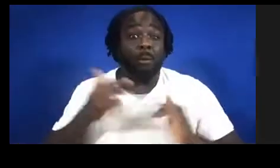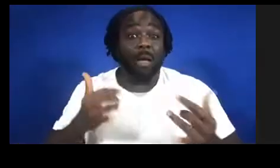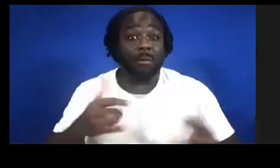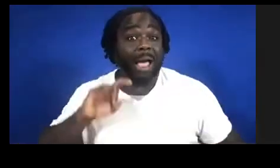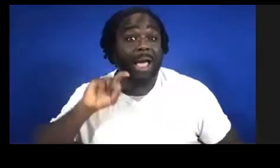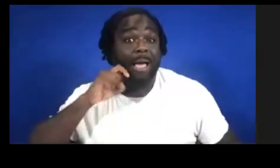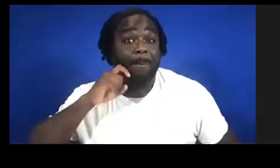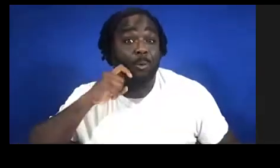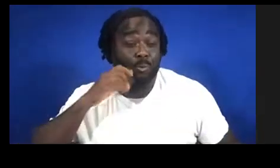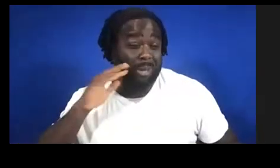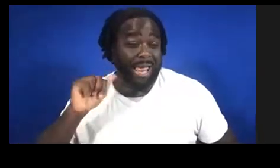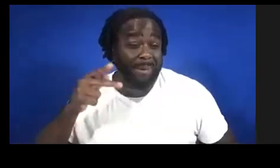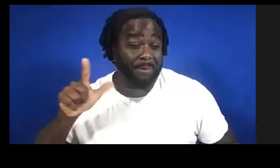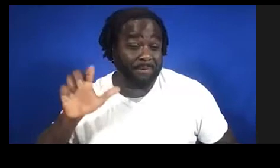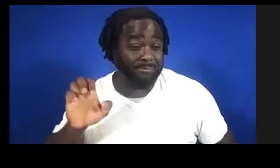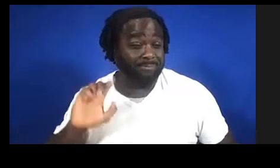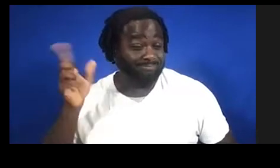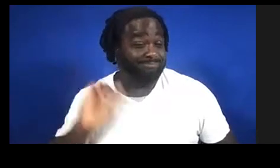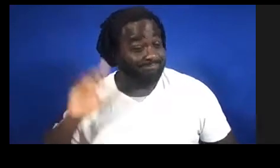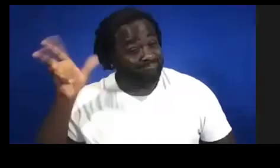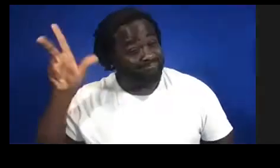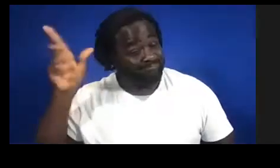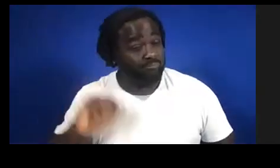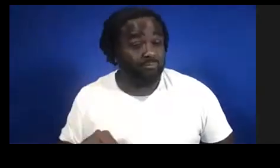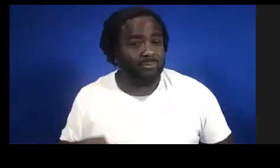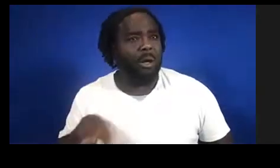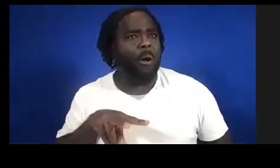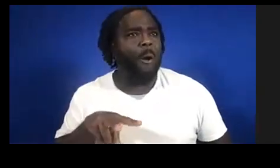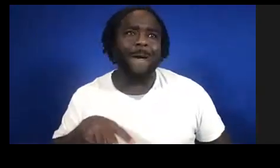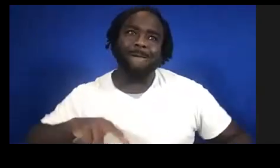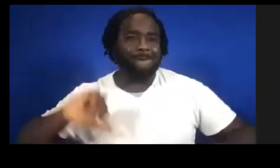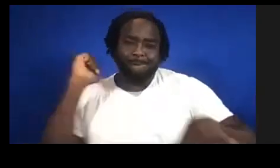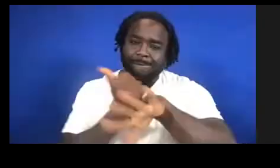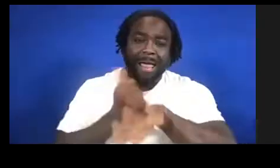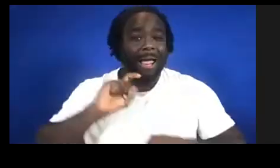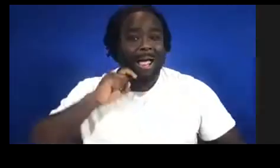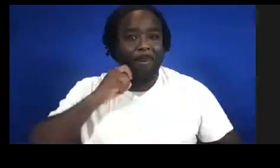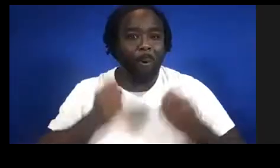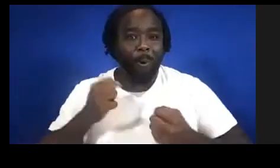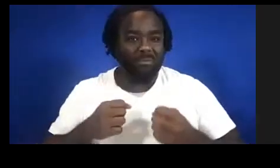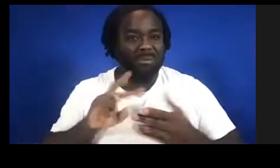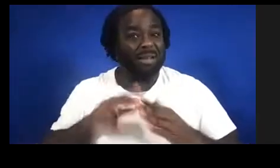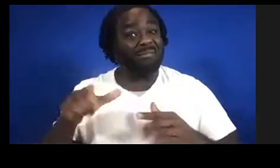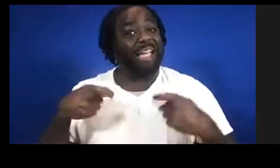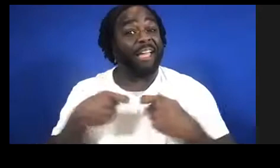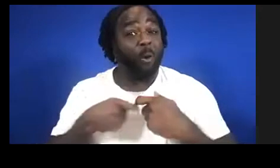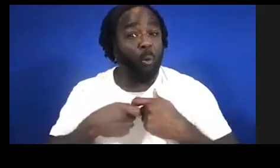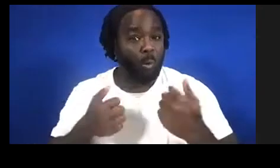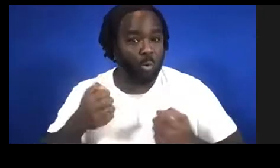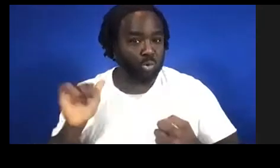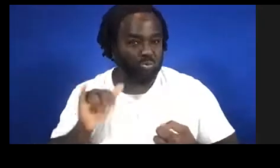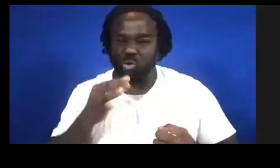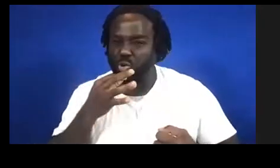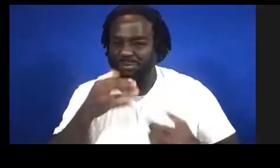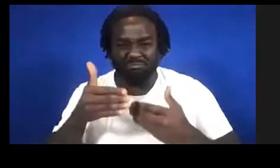They've got all those electric Teslas. And now Apple, they're doing their thing, right? They're trying to set